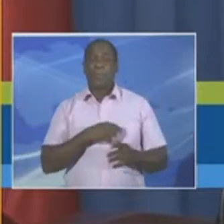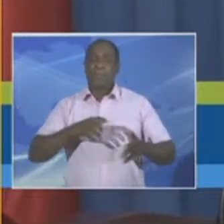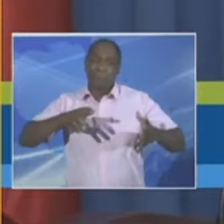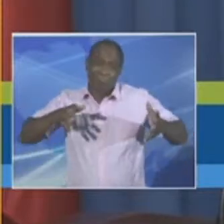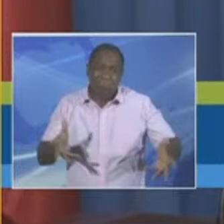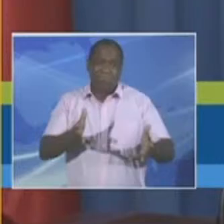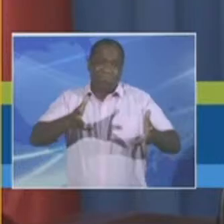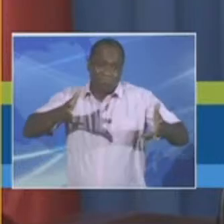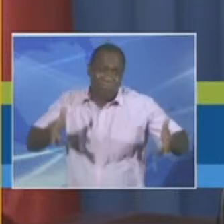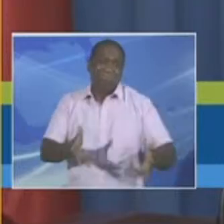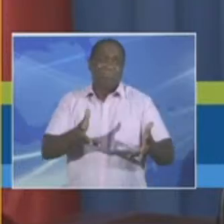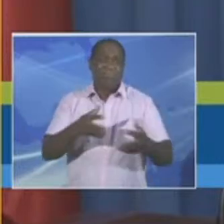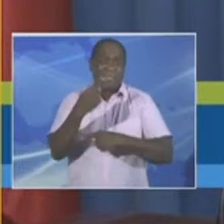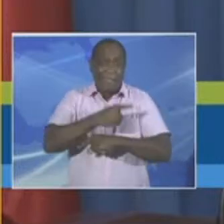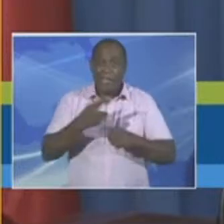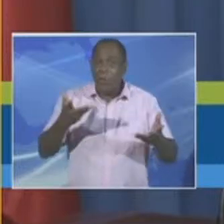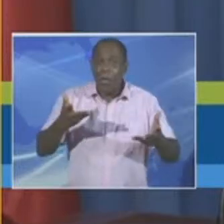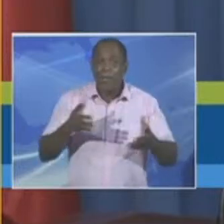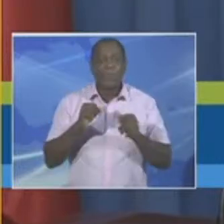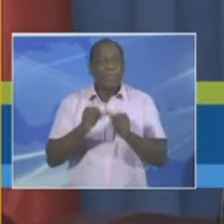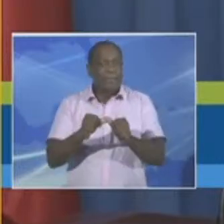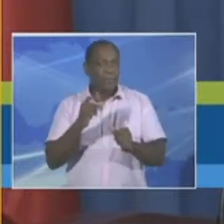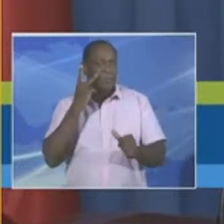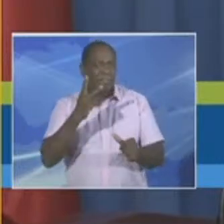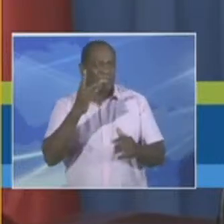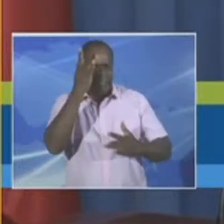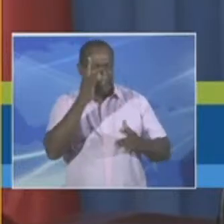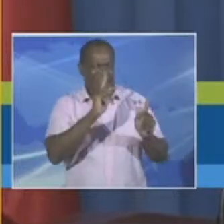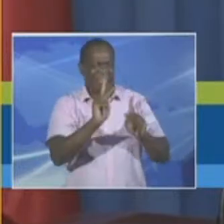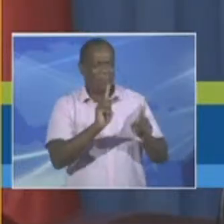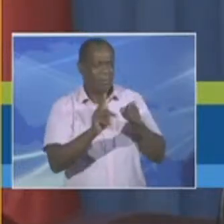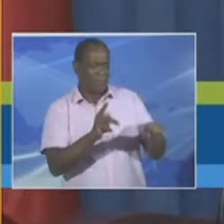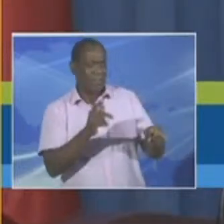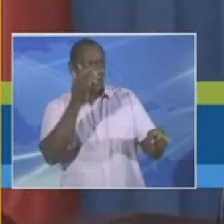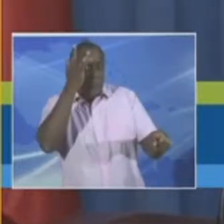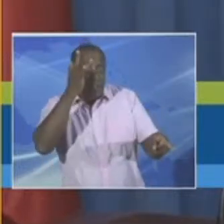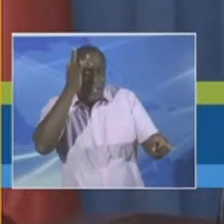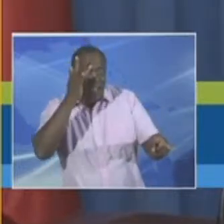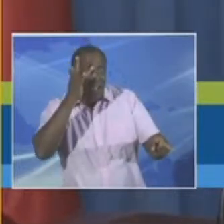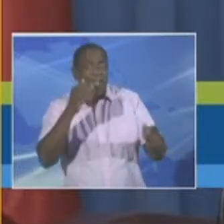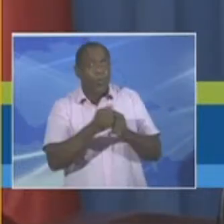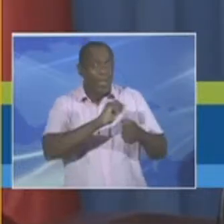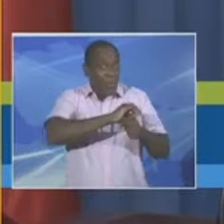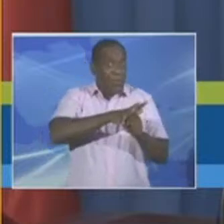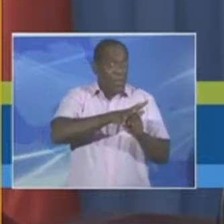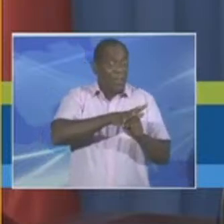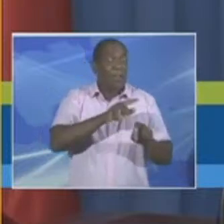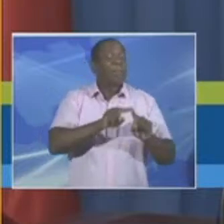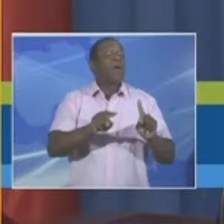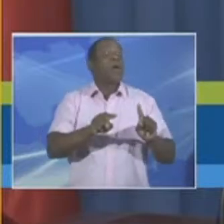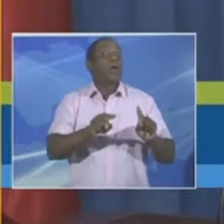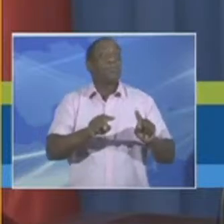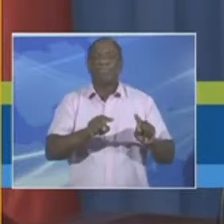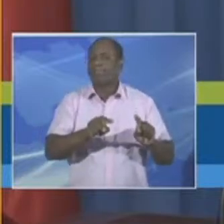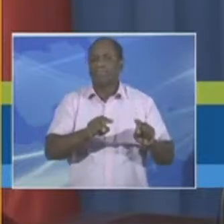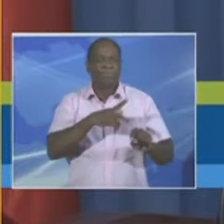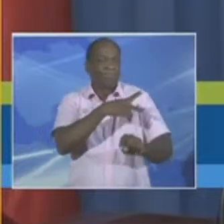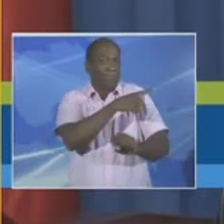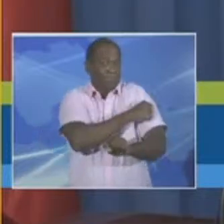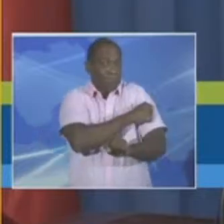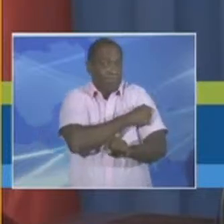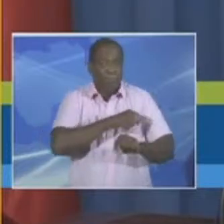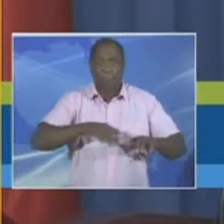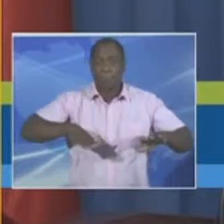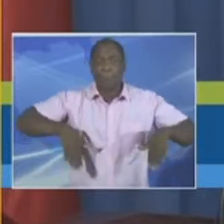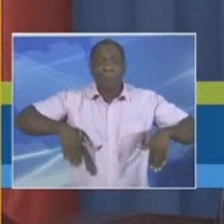to see patients who are ill with COVID-19 who are unvaccinated, and to